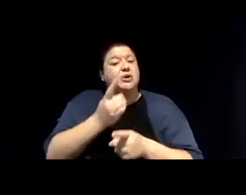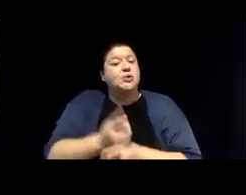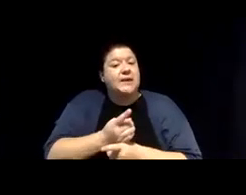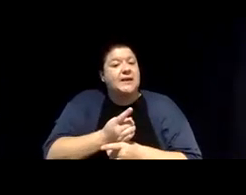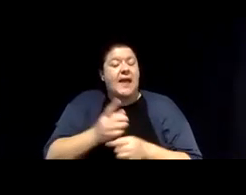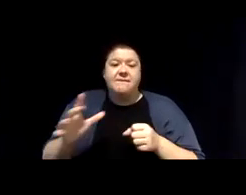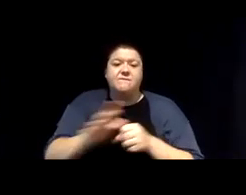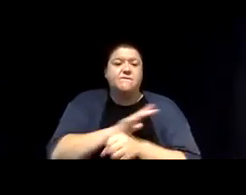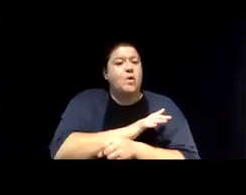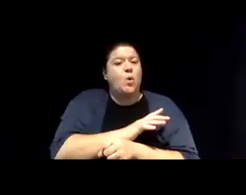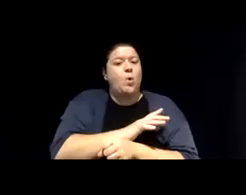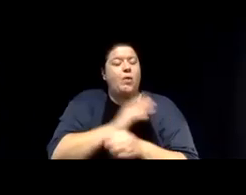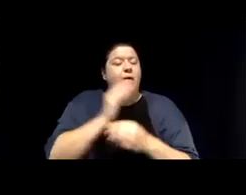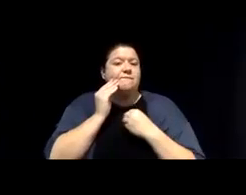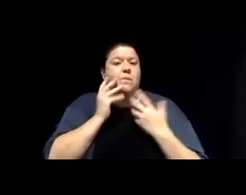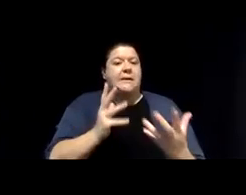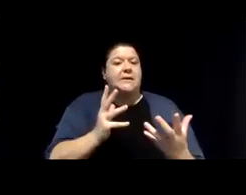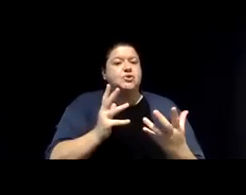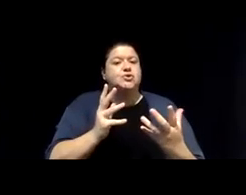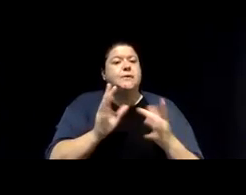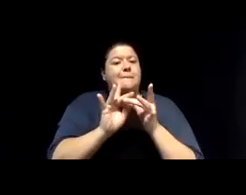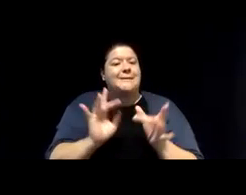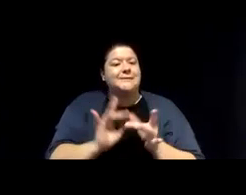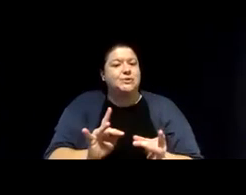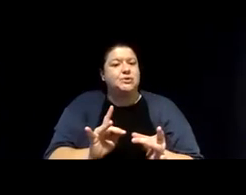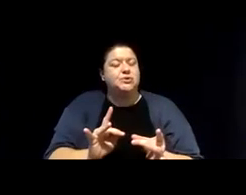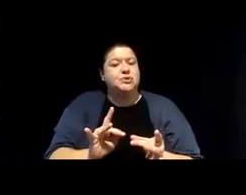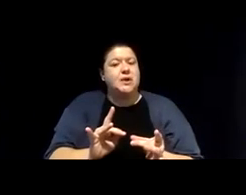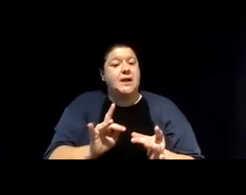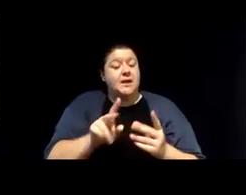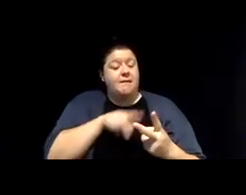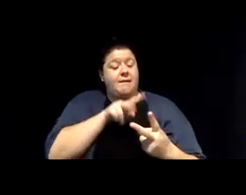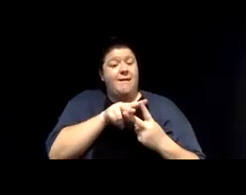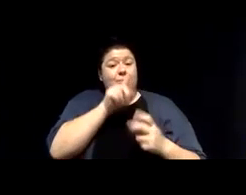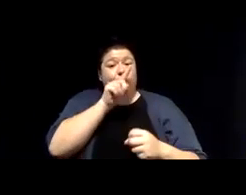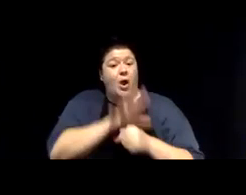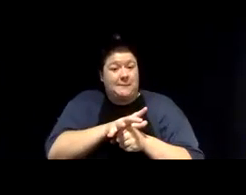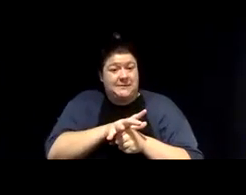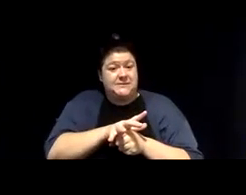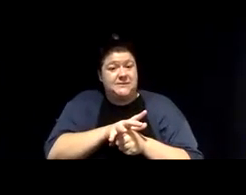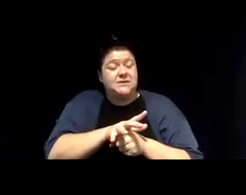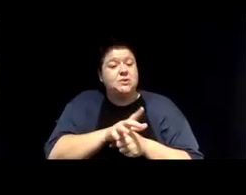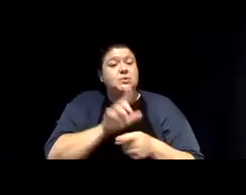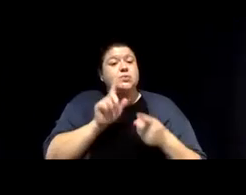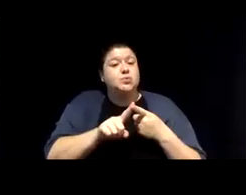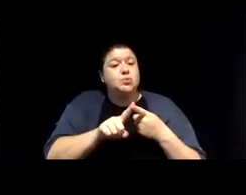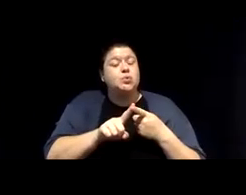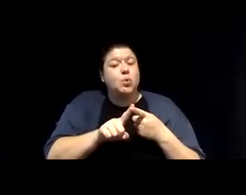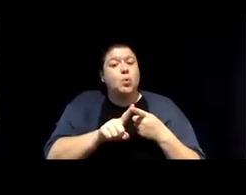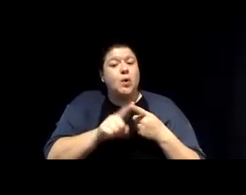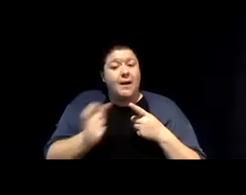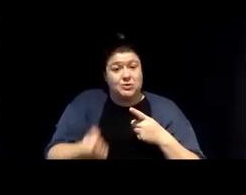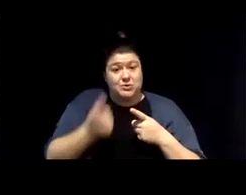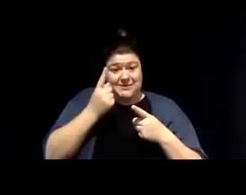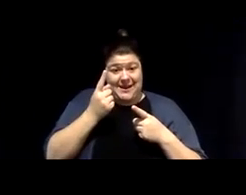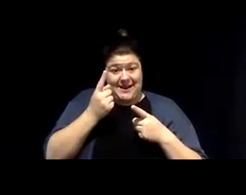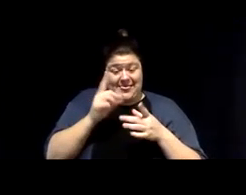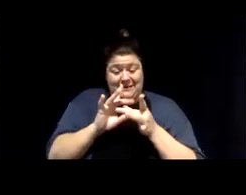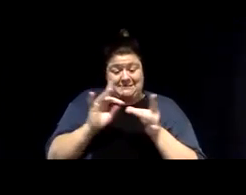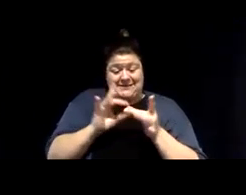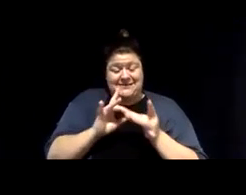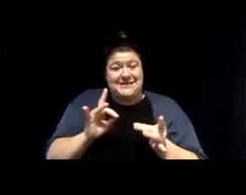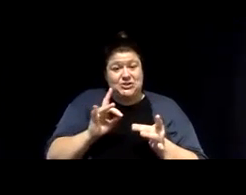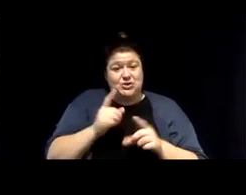a dual commitment. Number one, to understand fully the message in the source